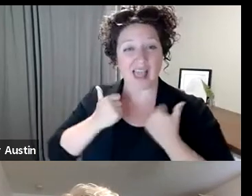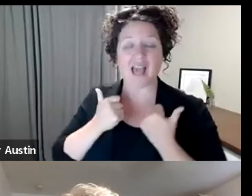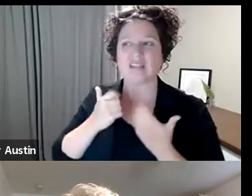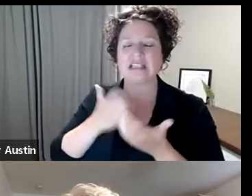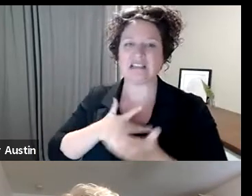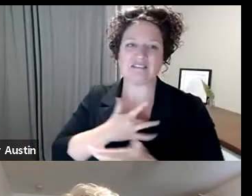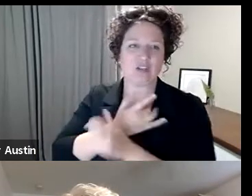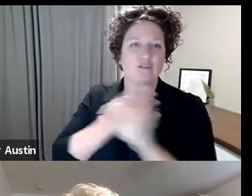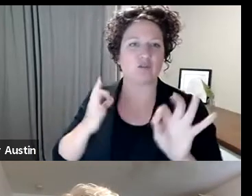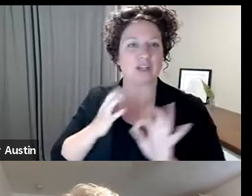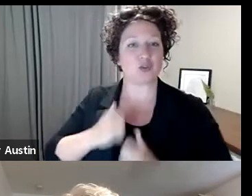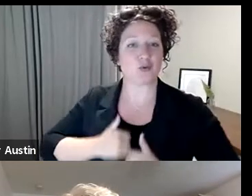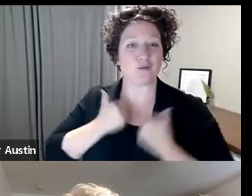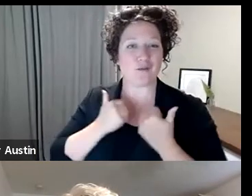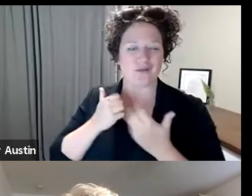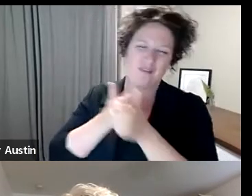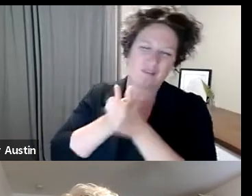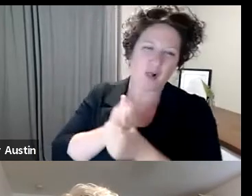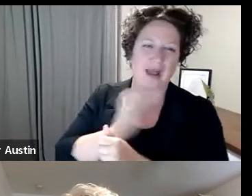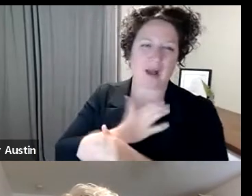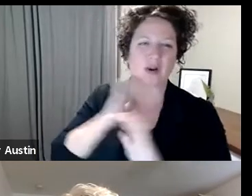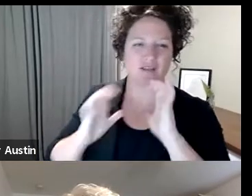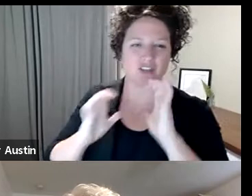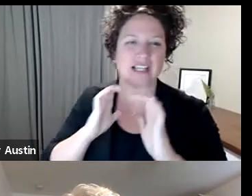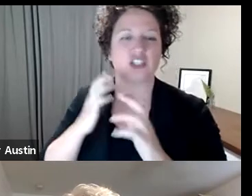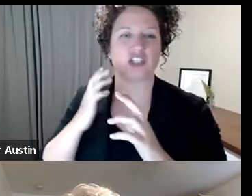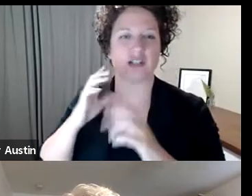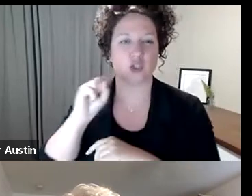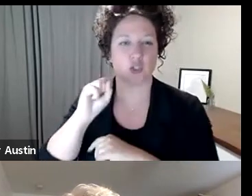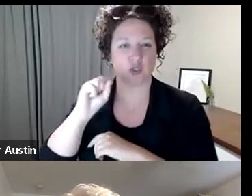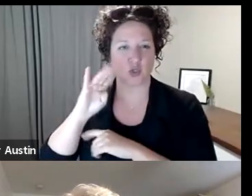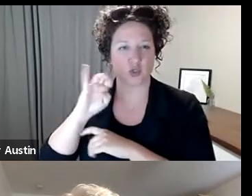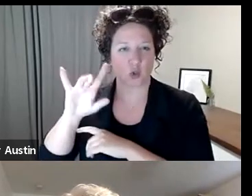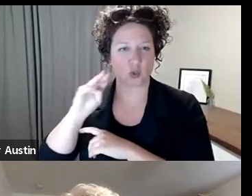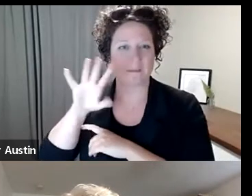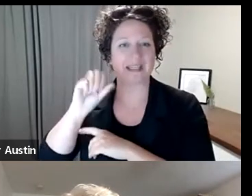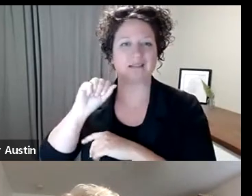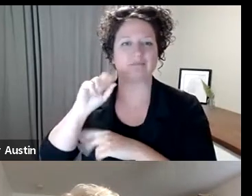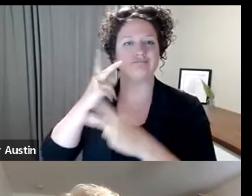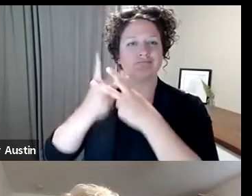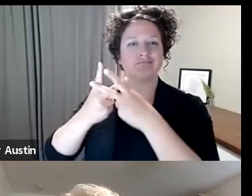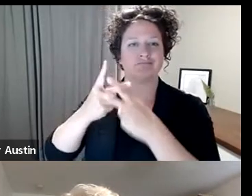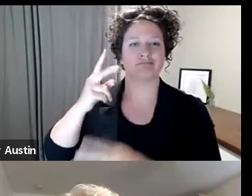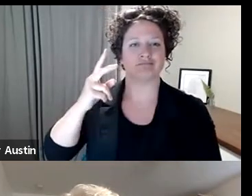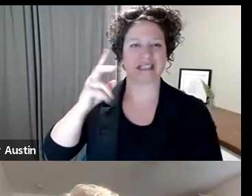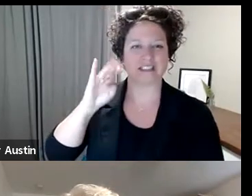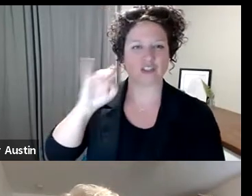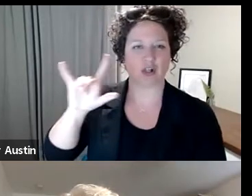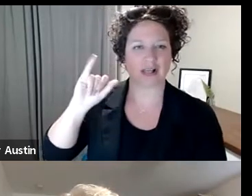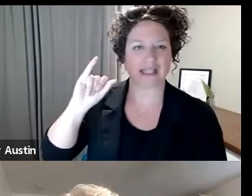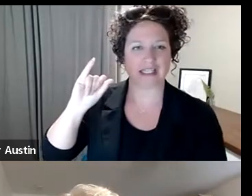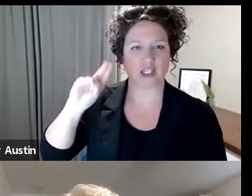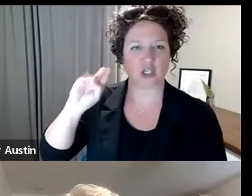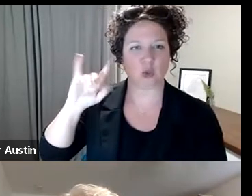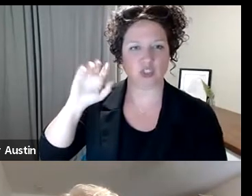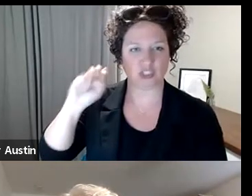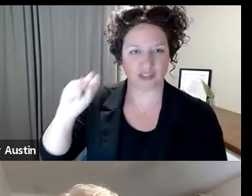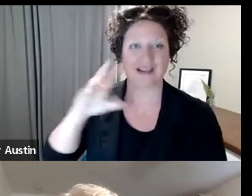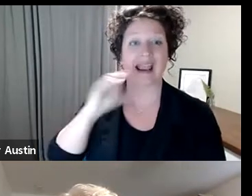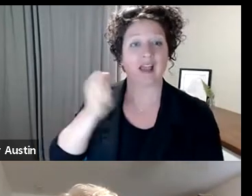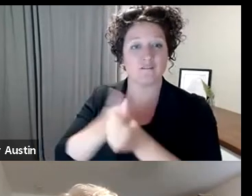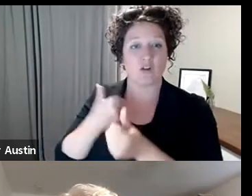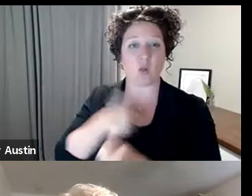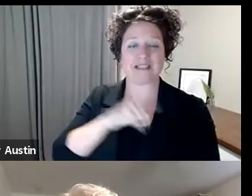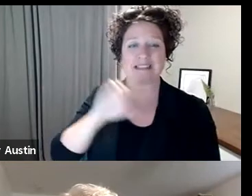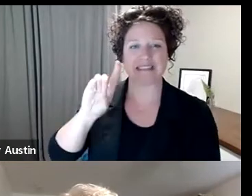our conversation on social media using the hashtag #DigitalInclusion and follow us at